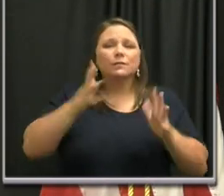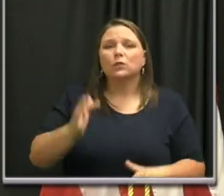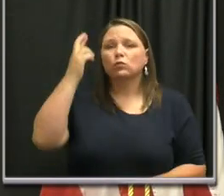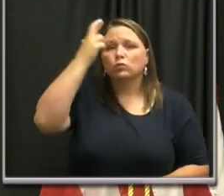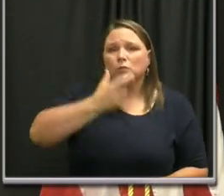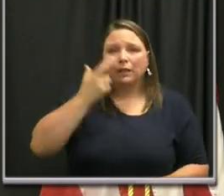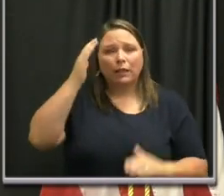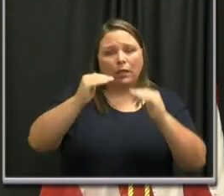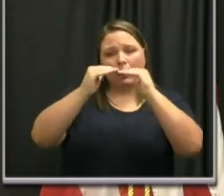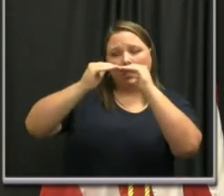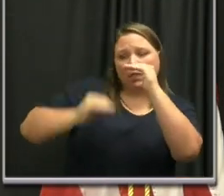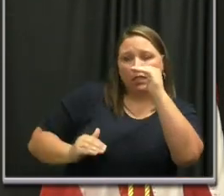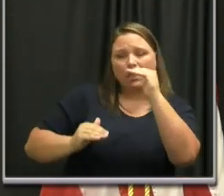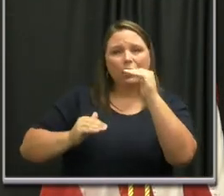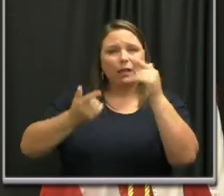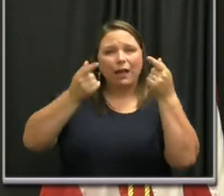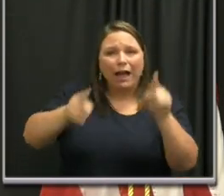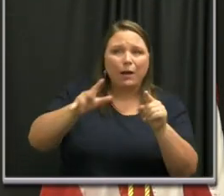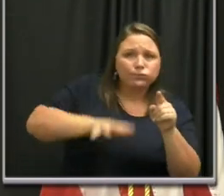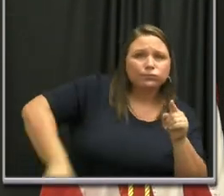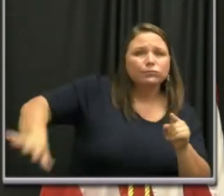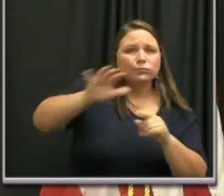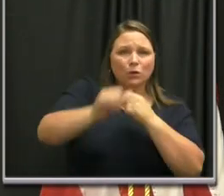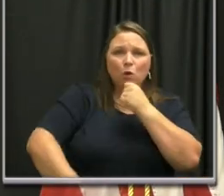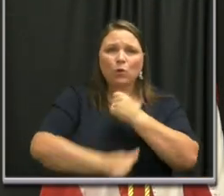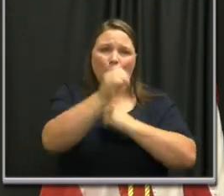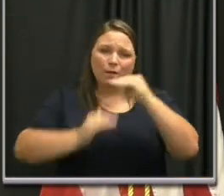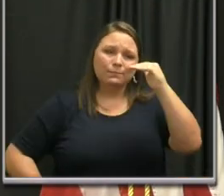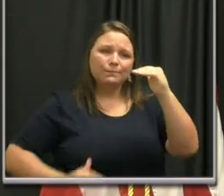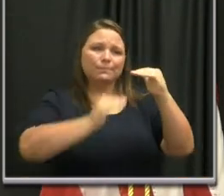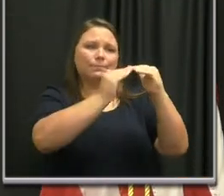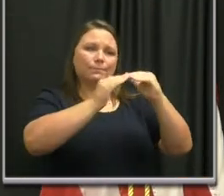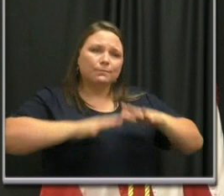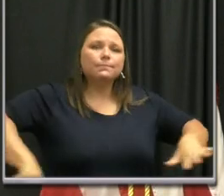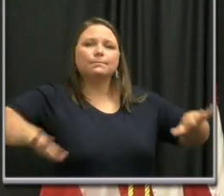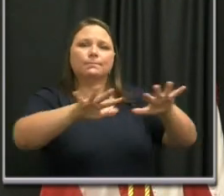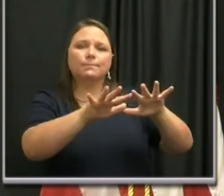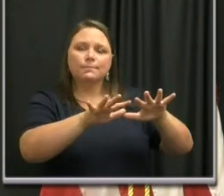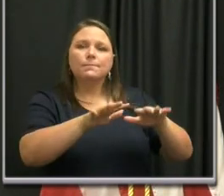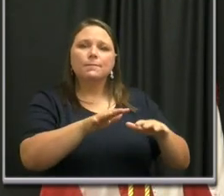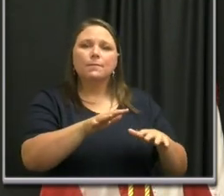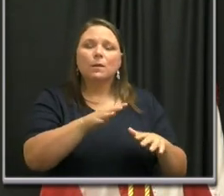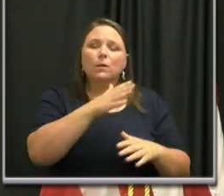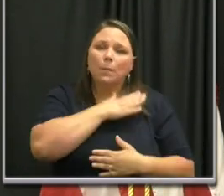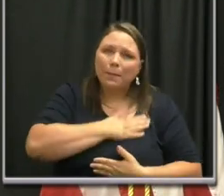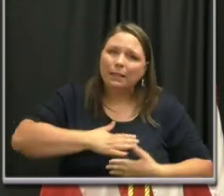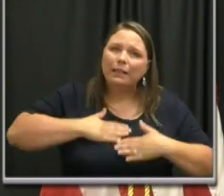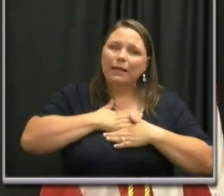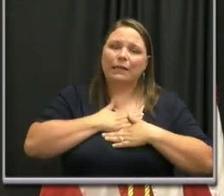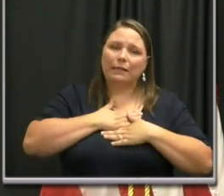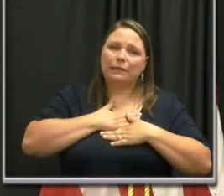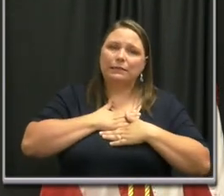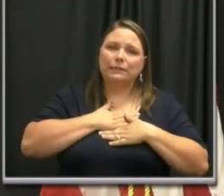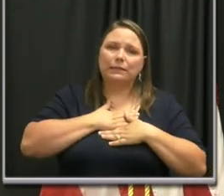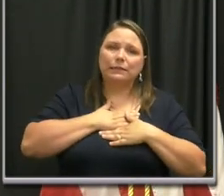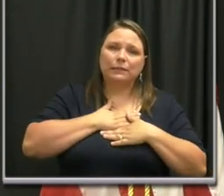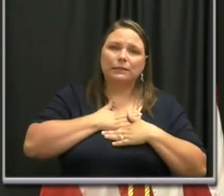injustice anywhere is a threat to justice everywhere. So please